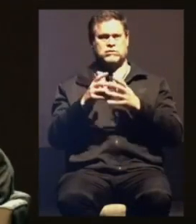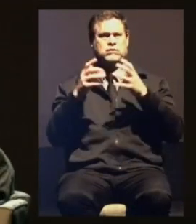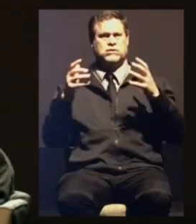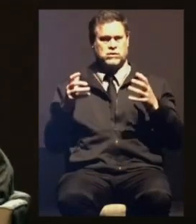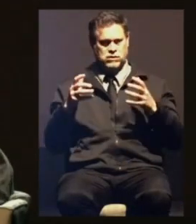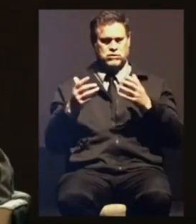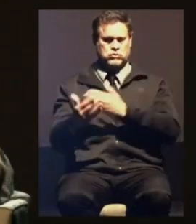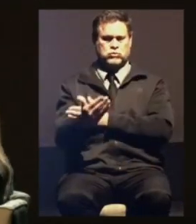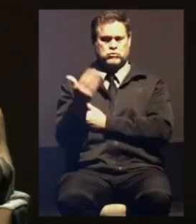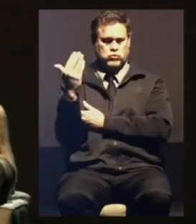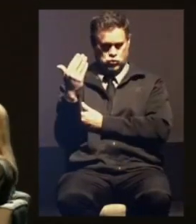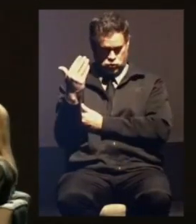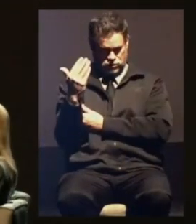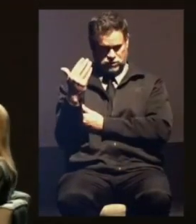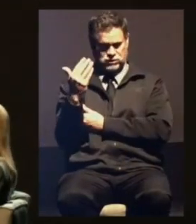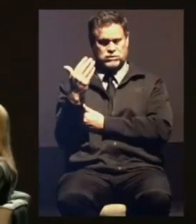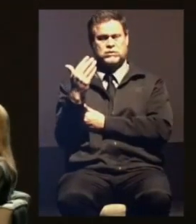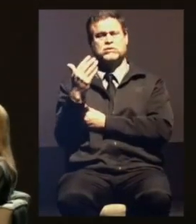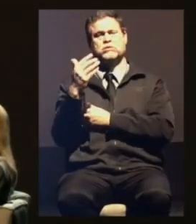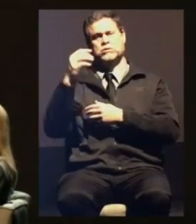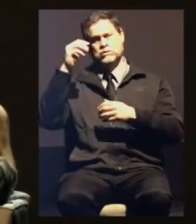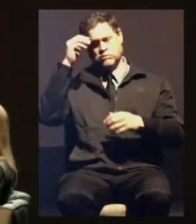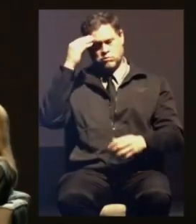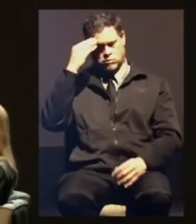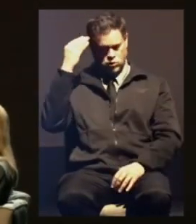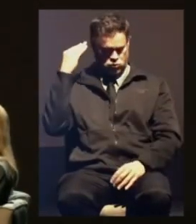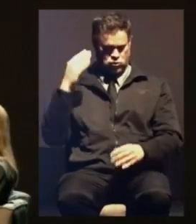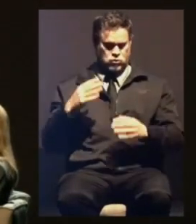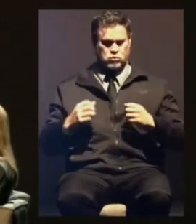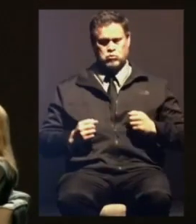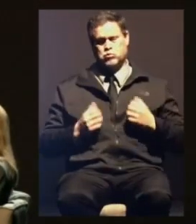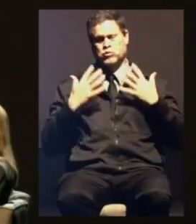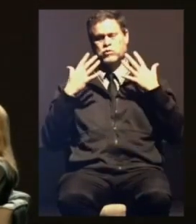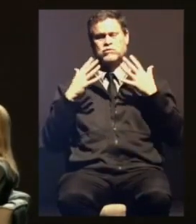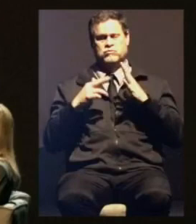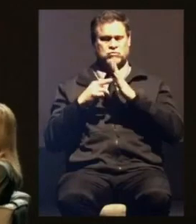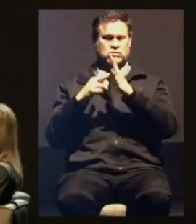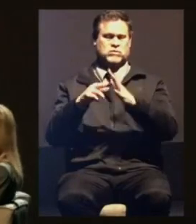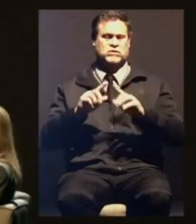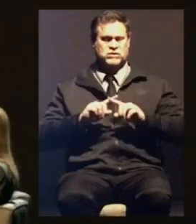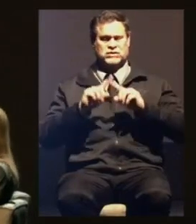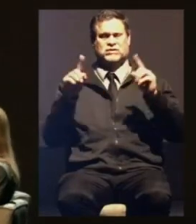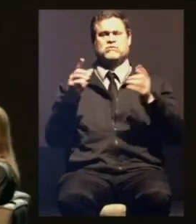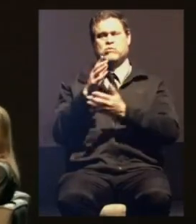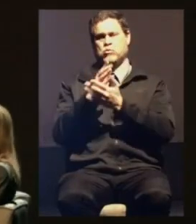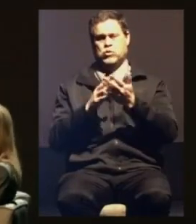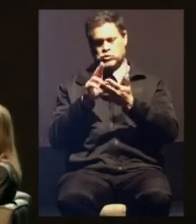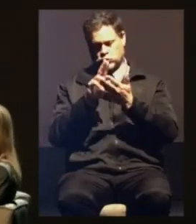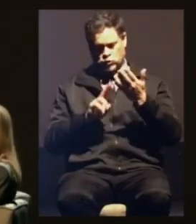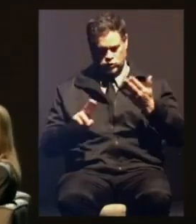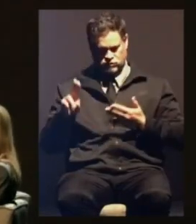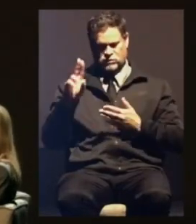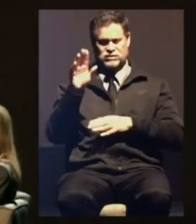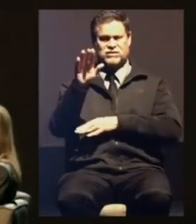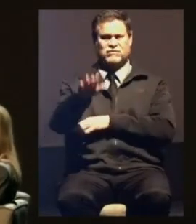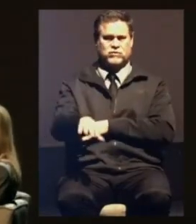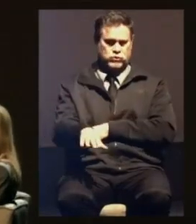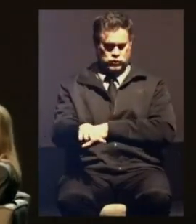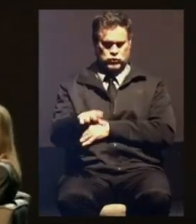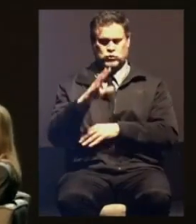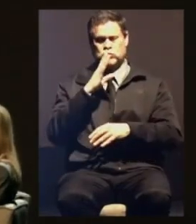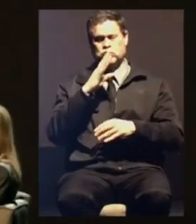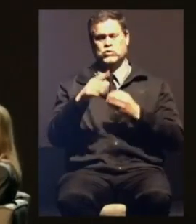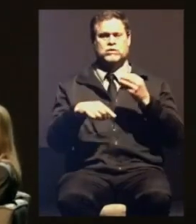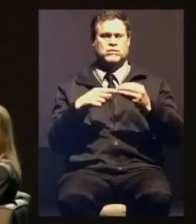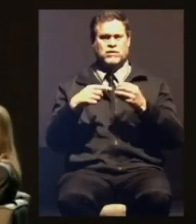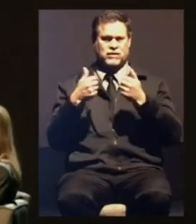morning's inauguration ceremony, which was so memorable and moving and represented all different parts of the university. This afternoon, we've talked